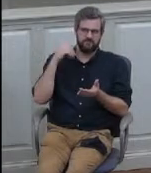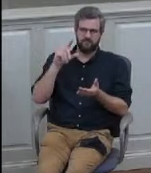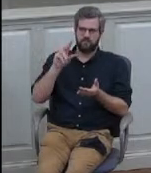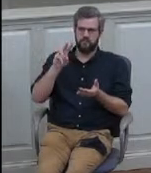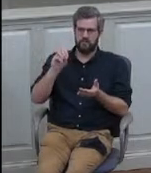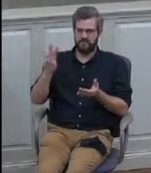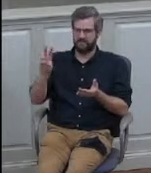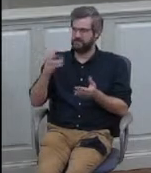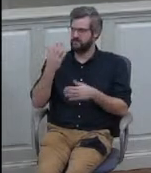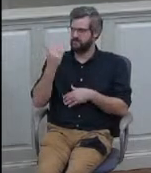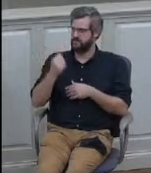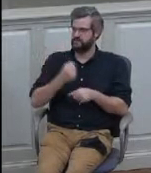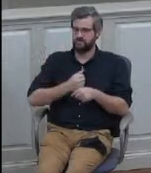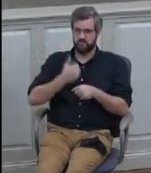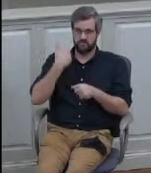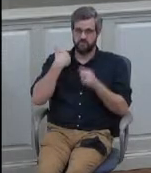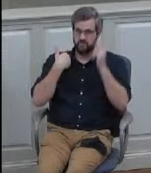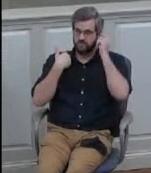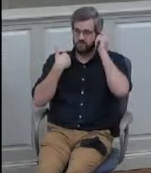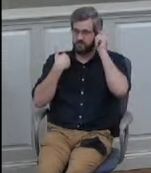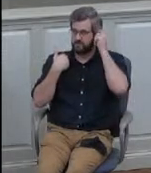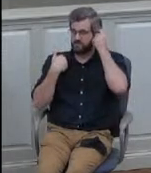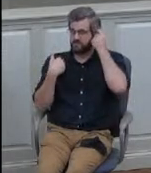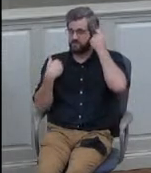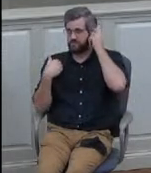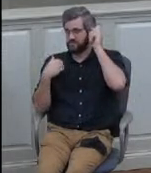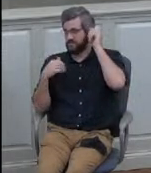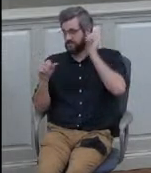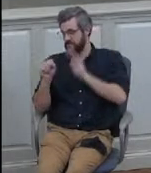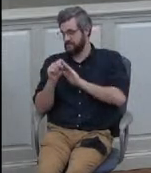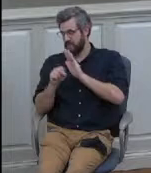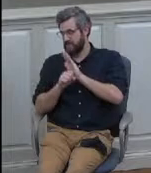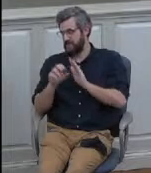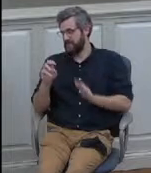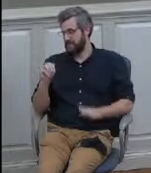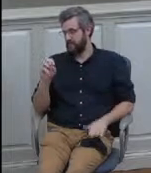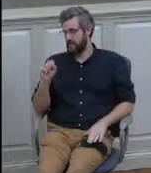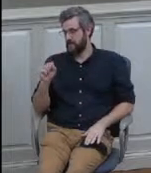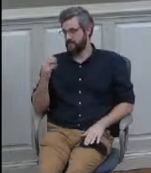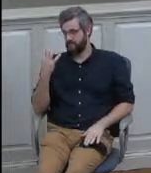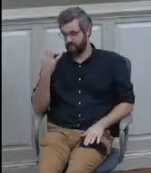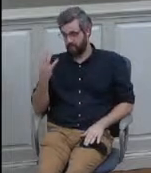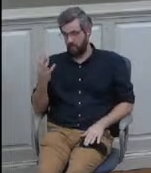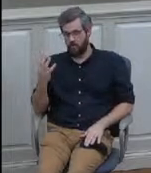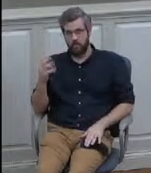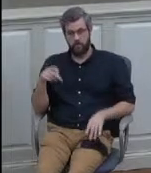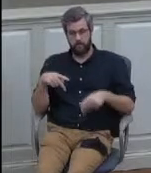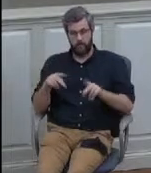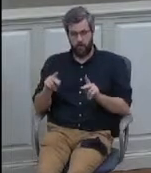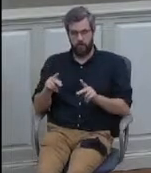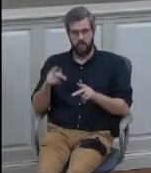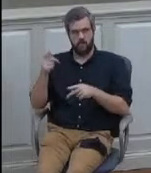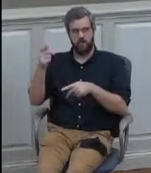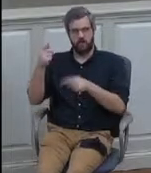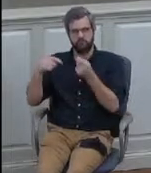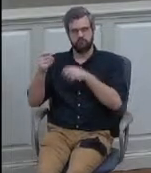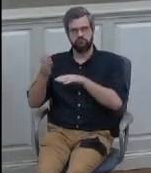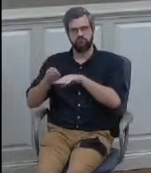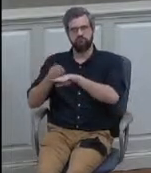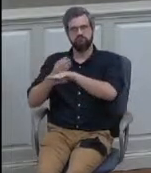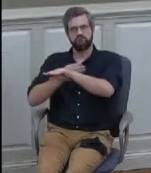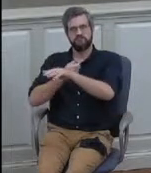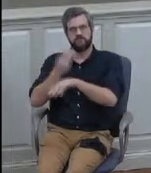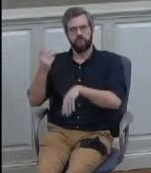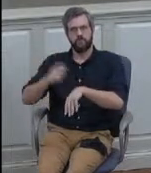years. The state MS4 stormwater permit that we have has been updated multiple times since then. It really, it